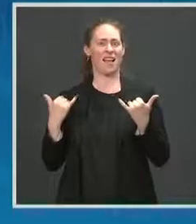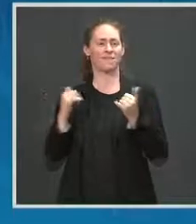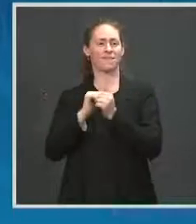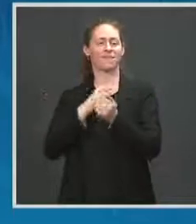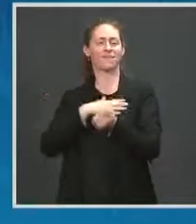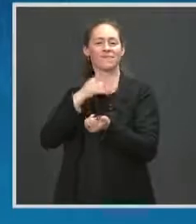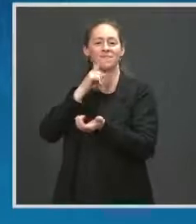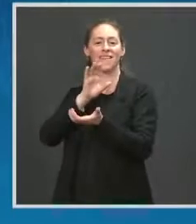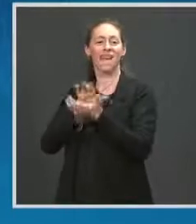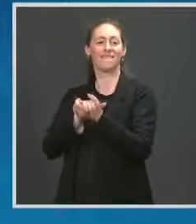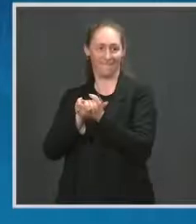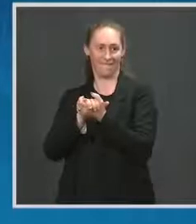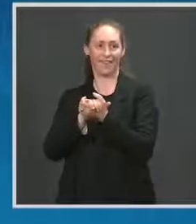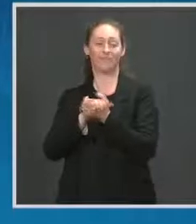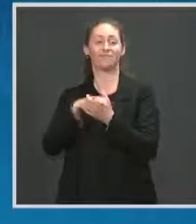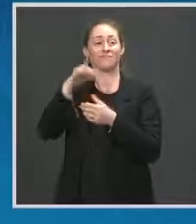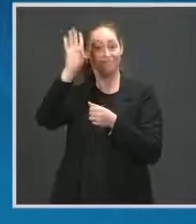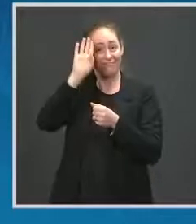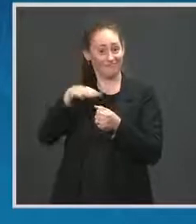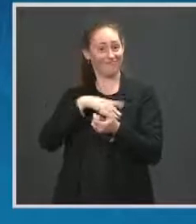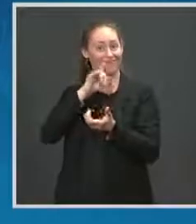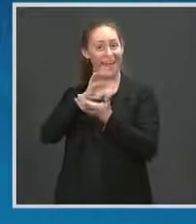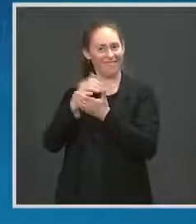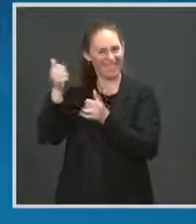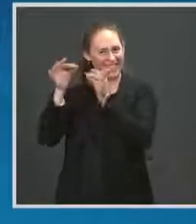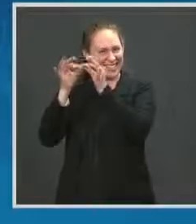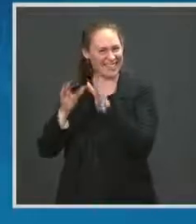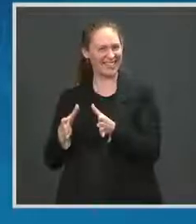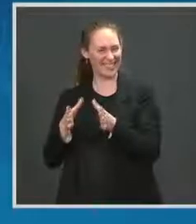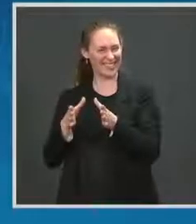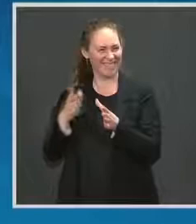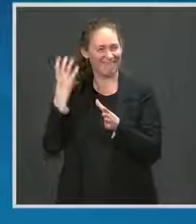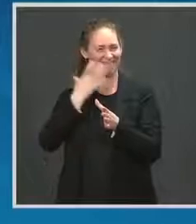interpreter, and our 4 children, who we have raised here.